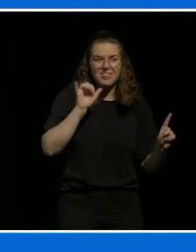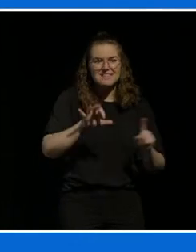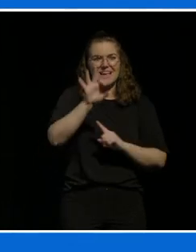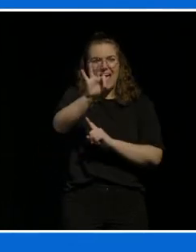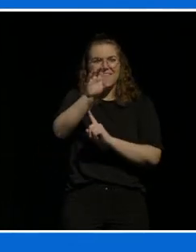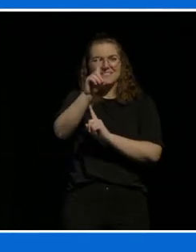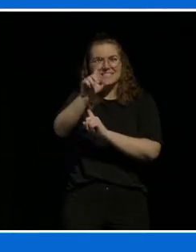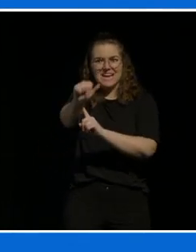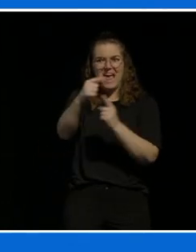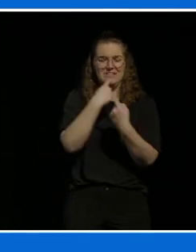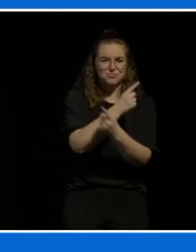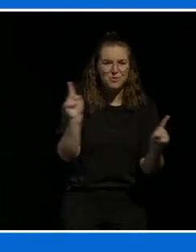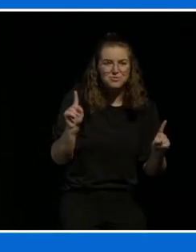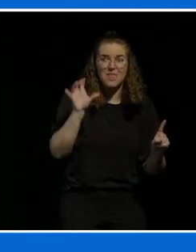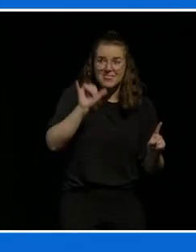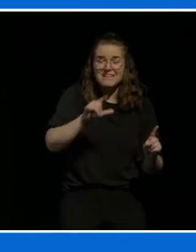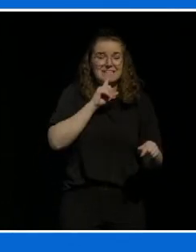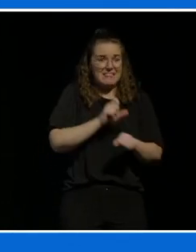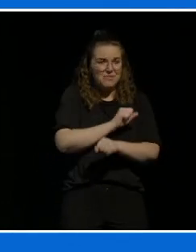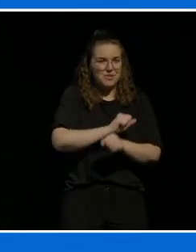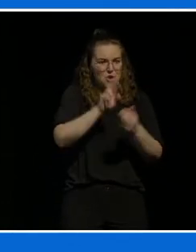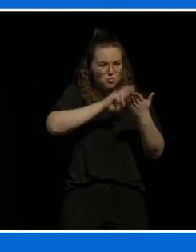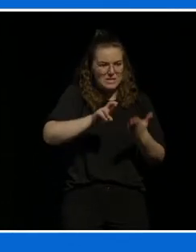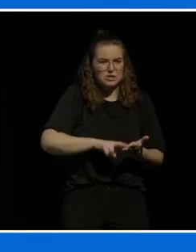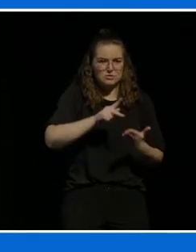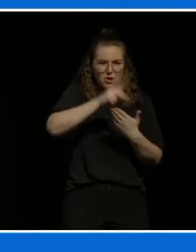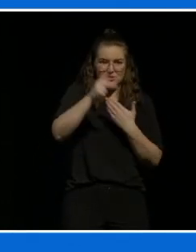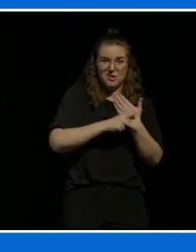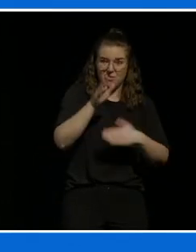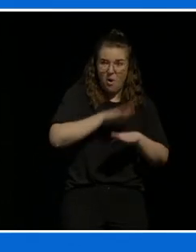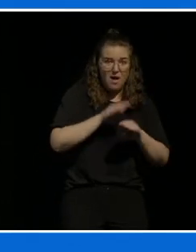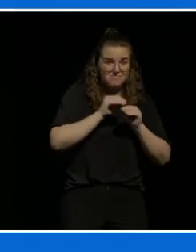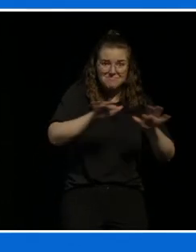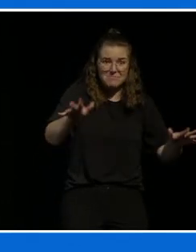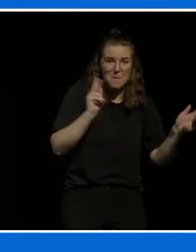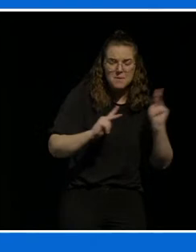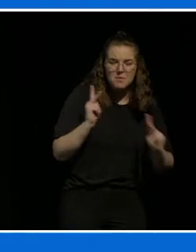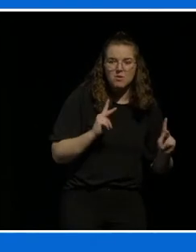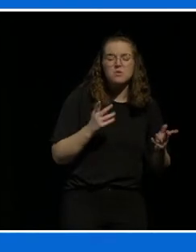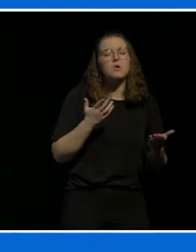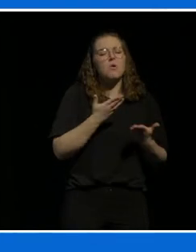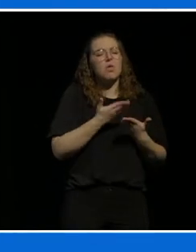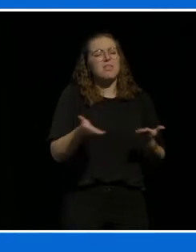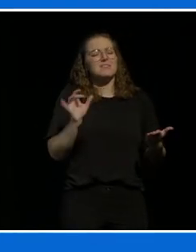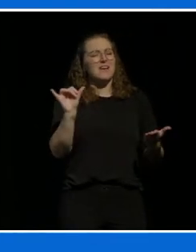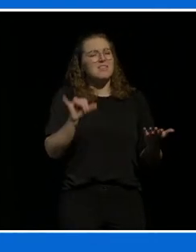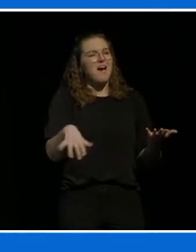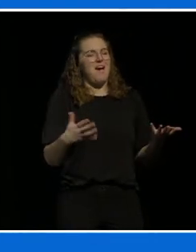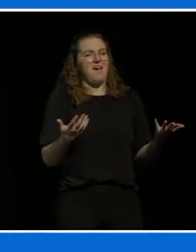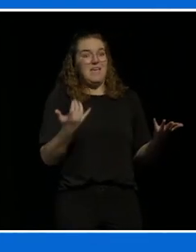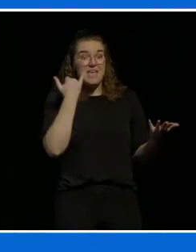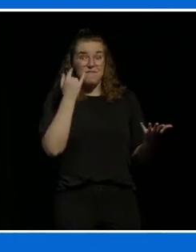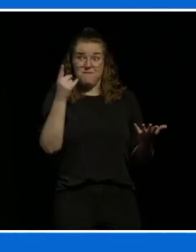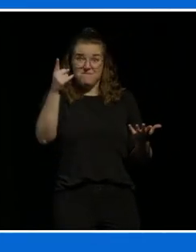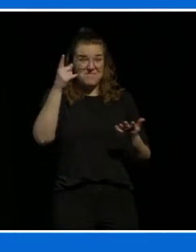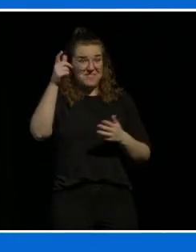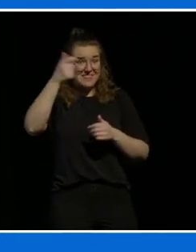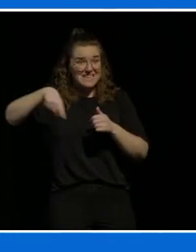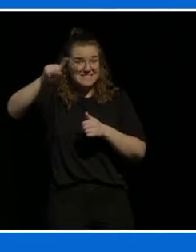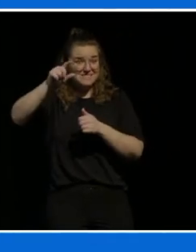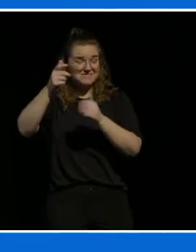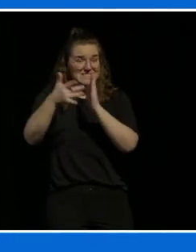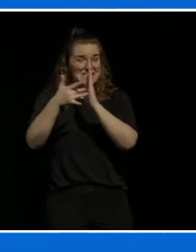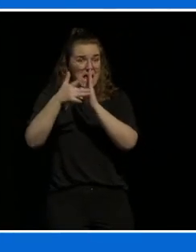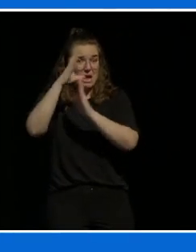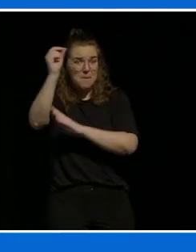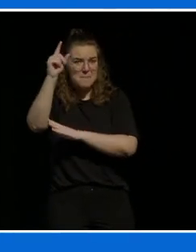made because it's literally a research project on people. And so I think things like that regulate social media so that if you're testing on people, if you're changing how people